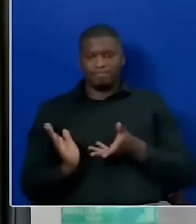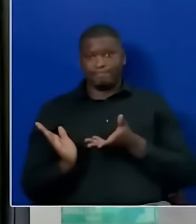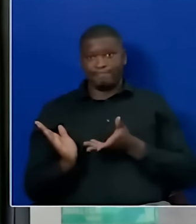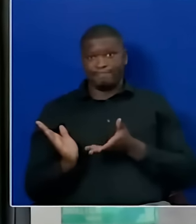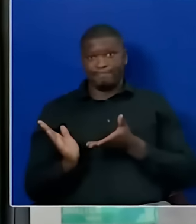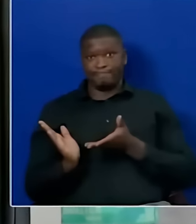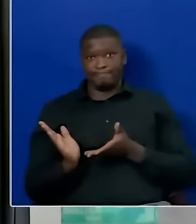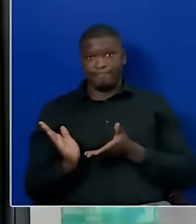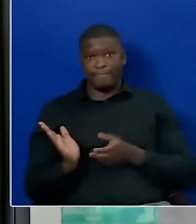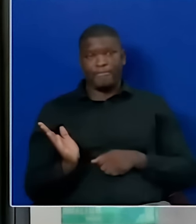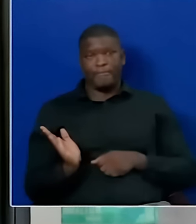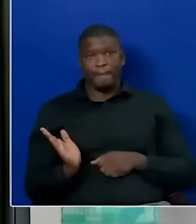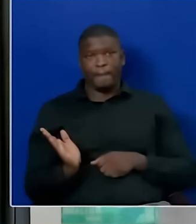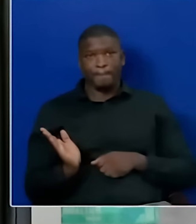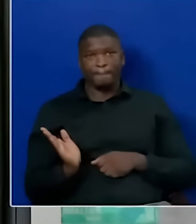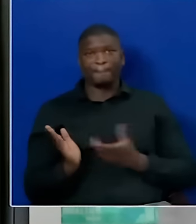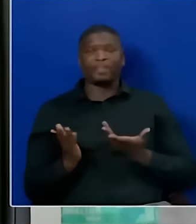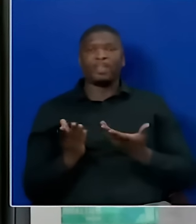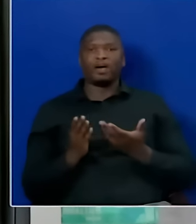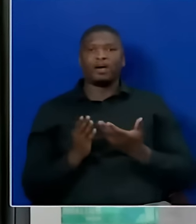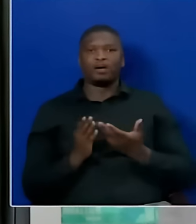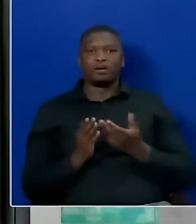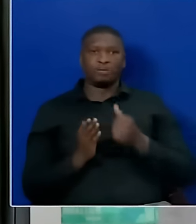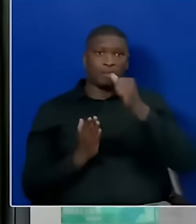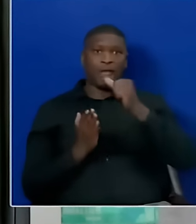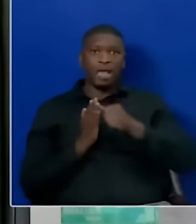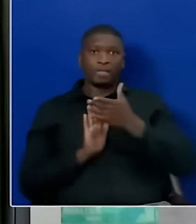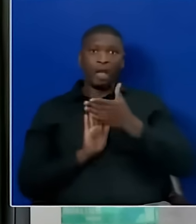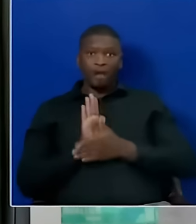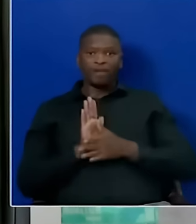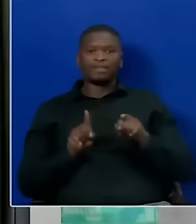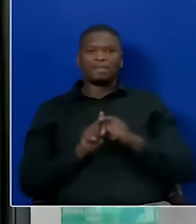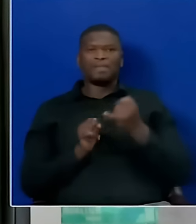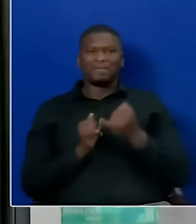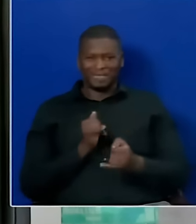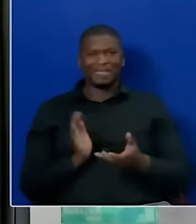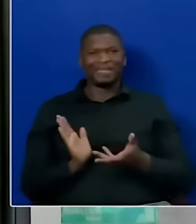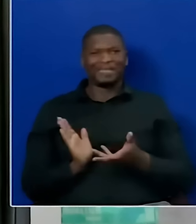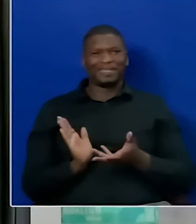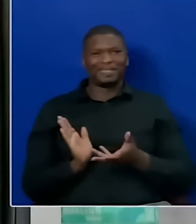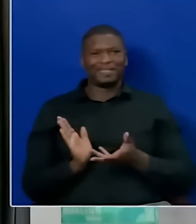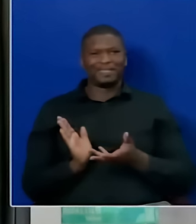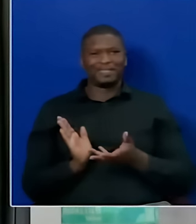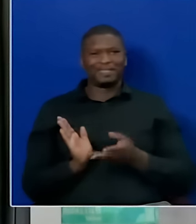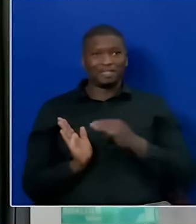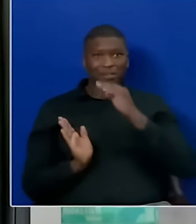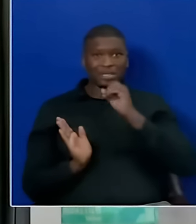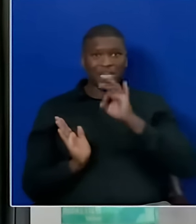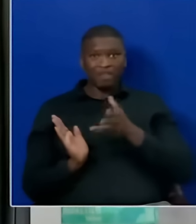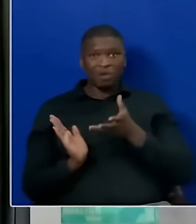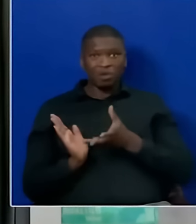on the covering letter, the case number was also wrong, then in that instance, it means we are dealing with a different case